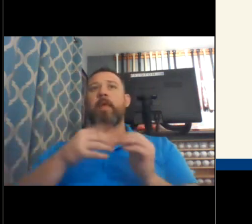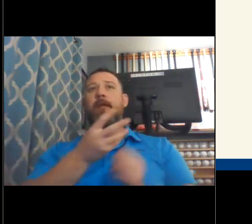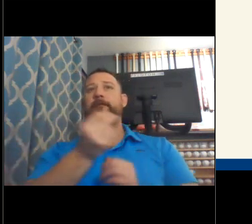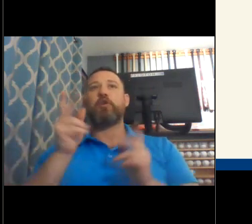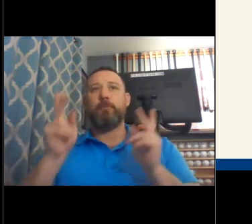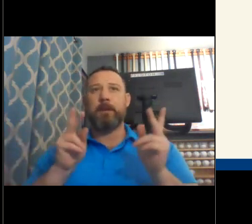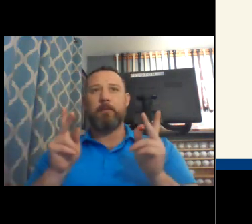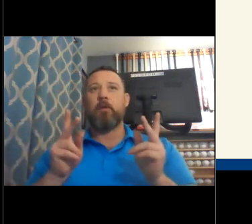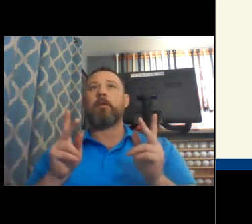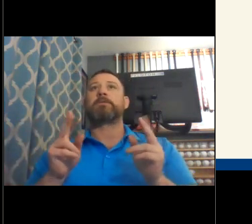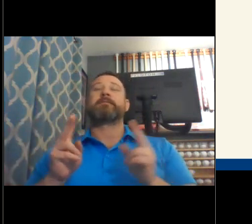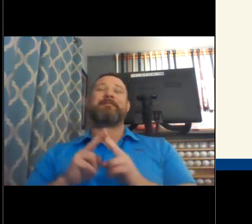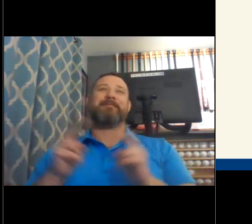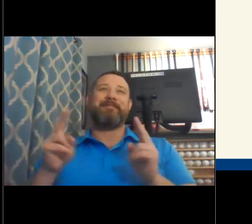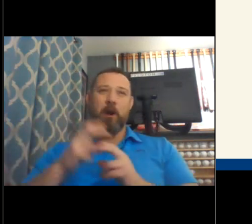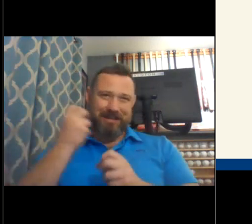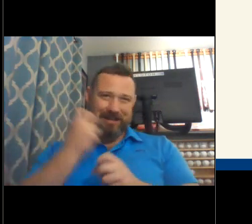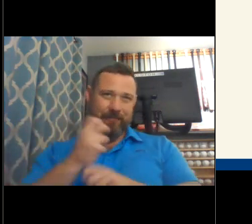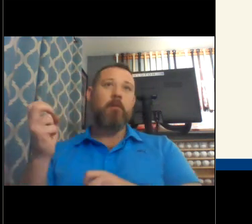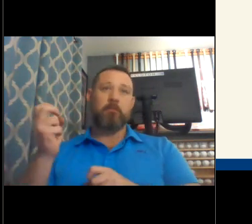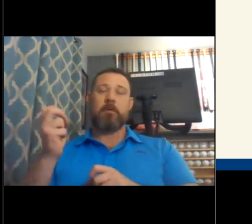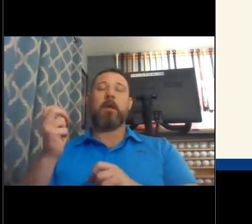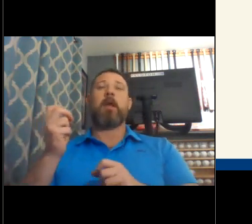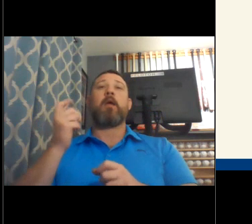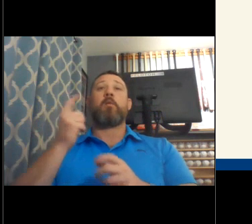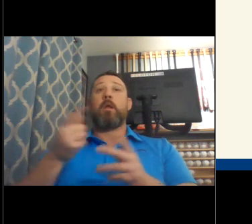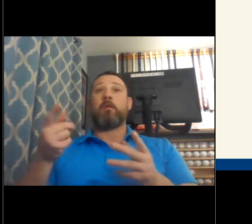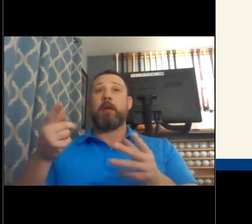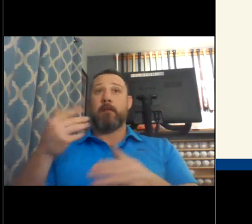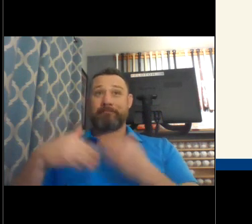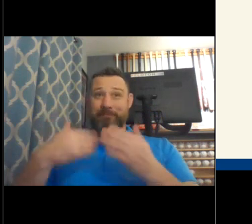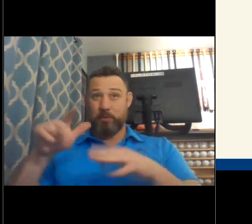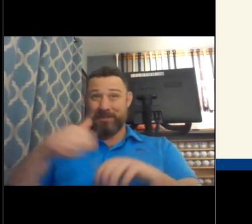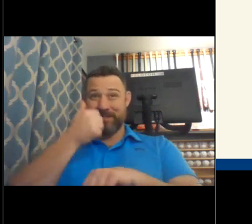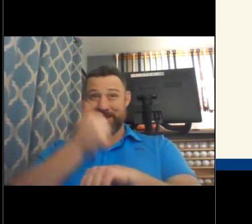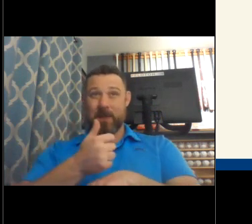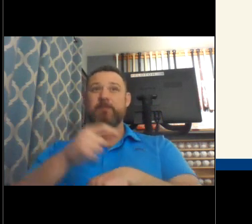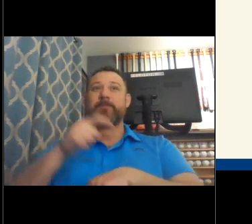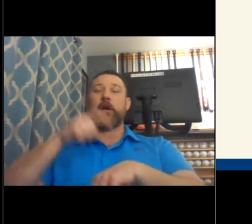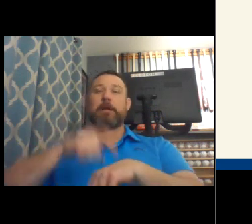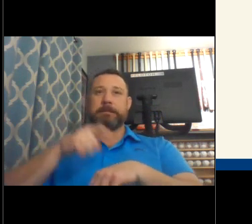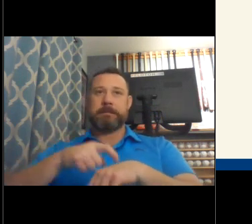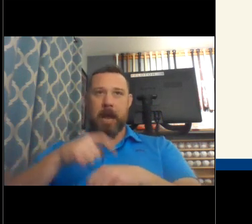extremely taxing, and what comes with that as well to set up an operation like that is very time consuming.